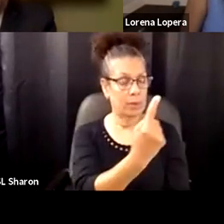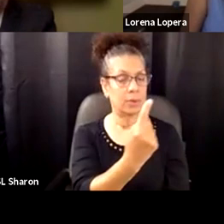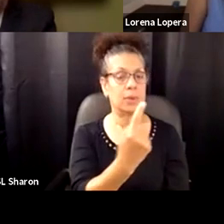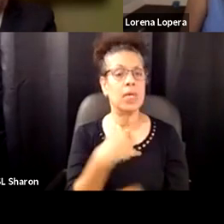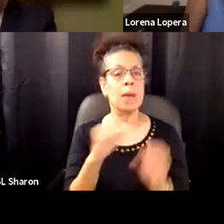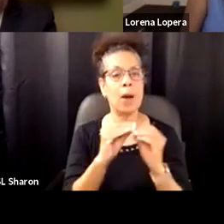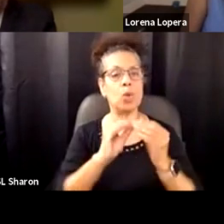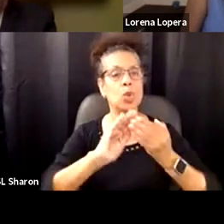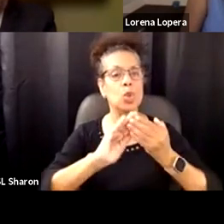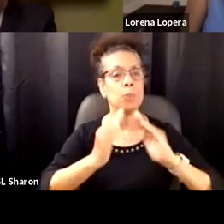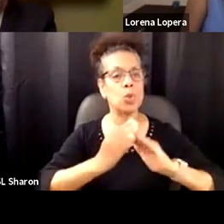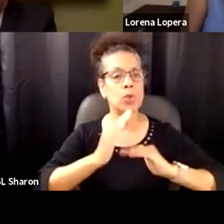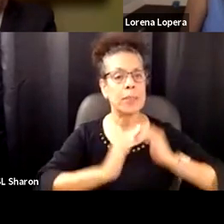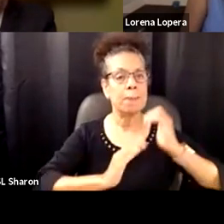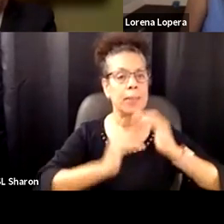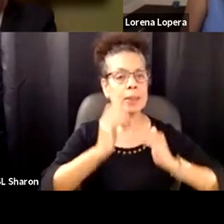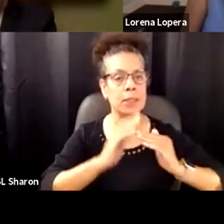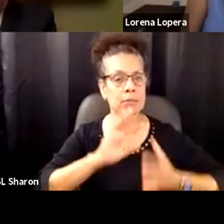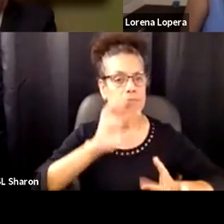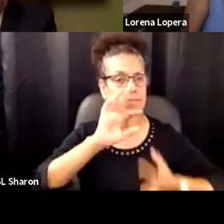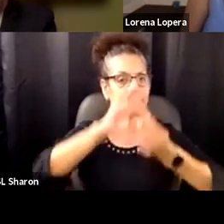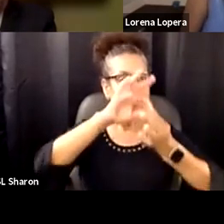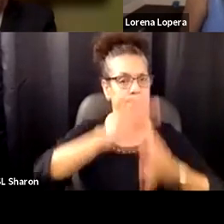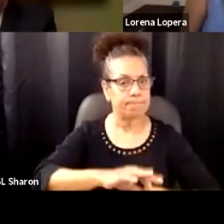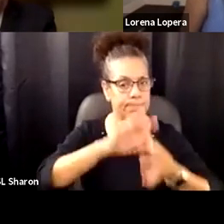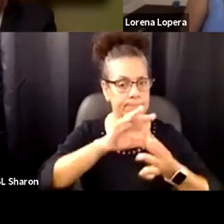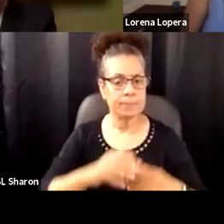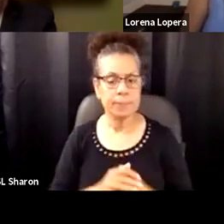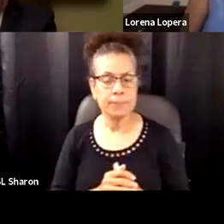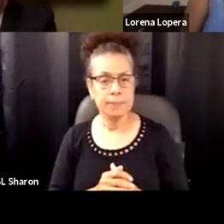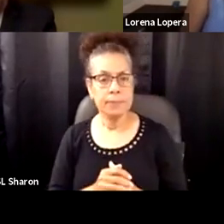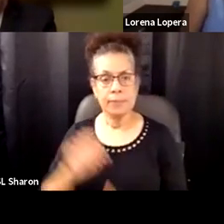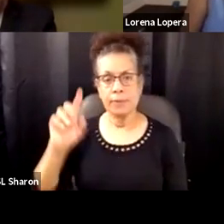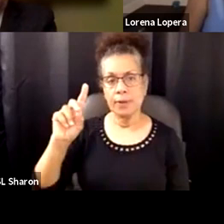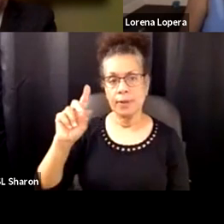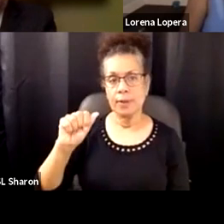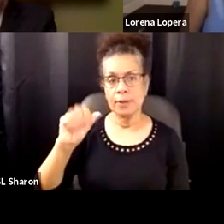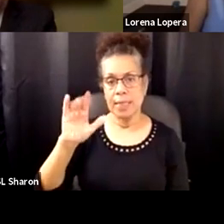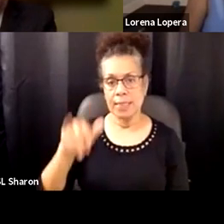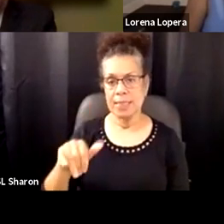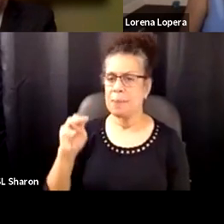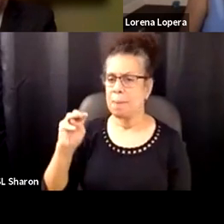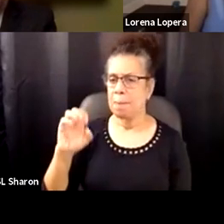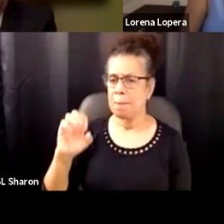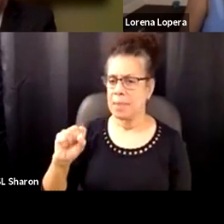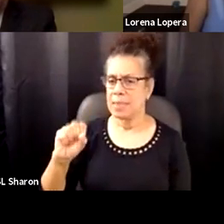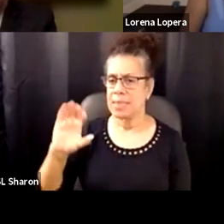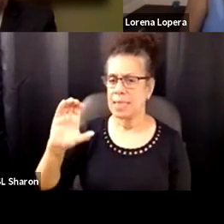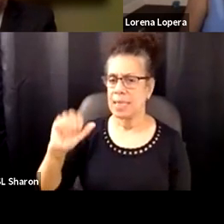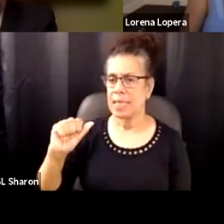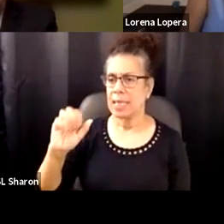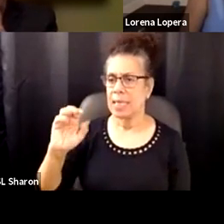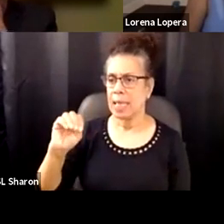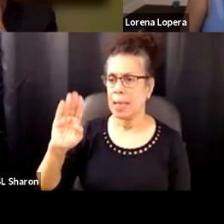community building and um as as dacey has said miss campbell said we spent a lot of time